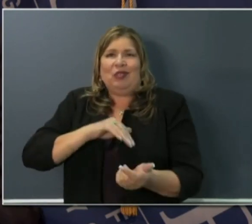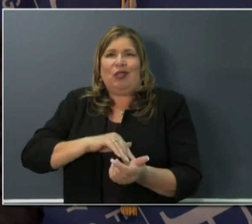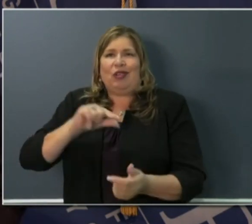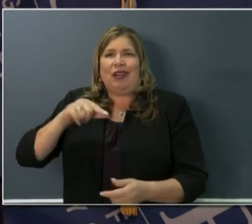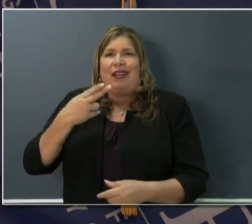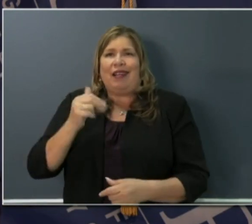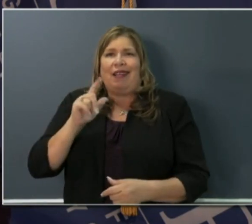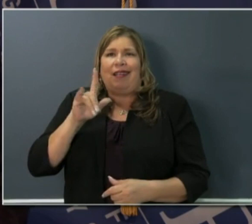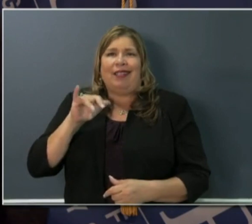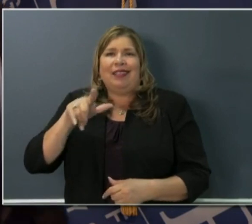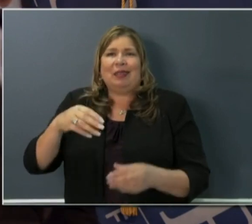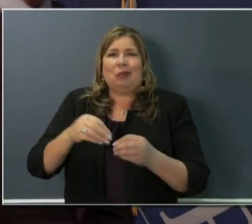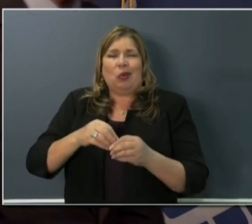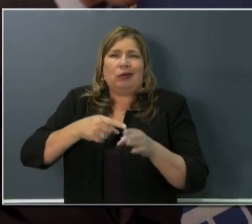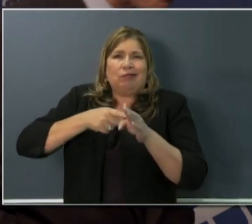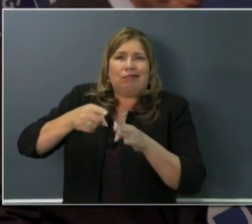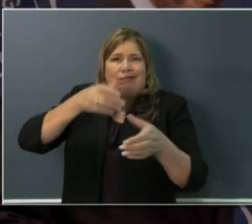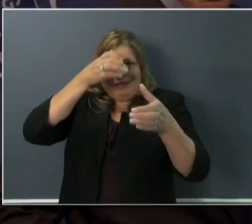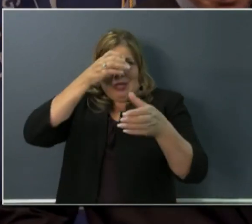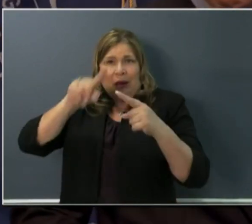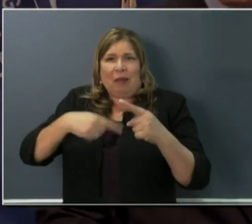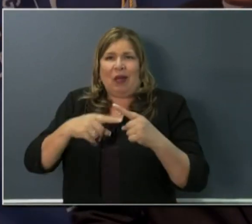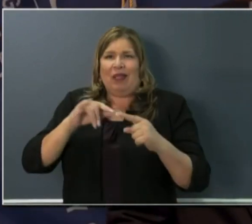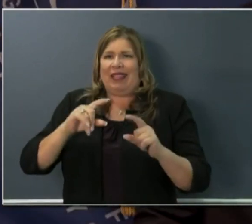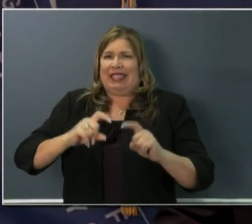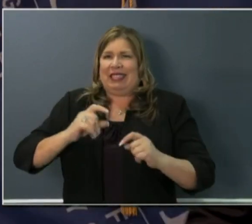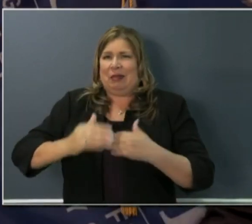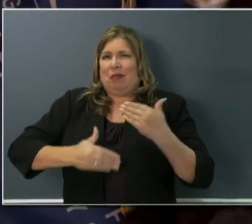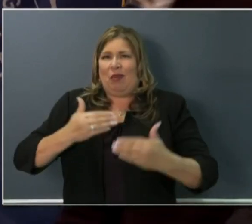and he can talk more specifically about that.